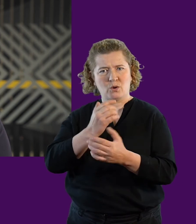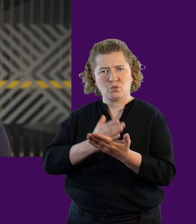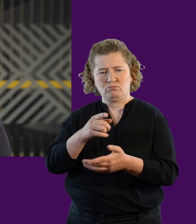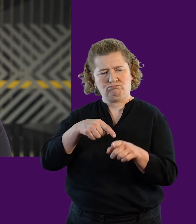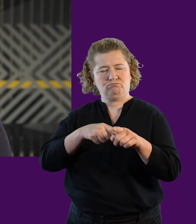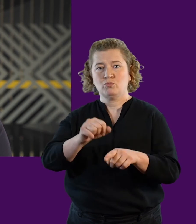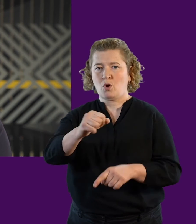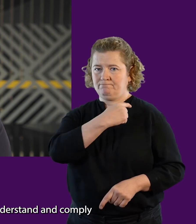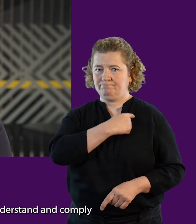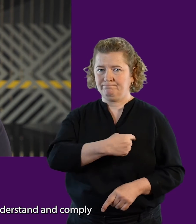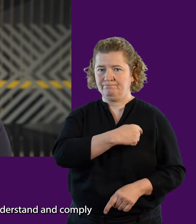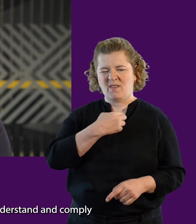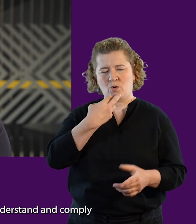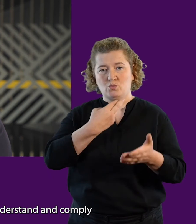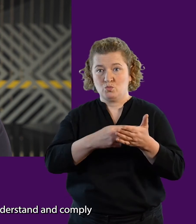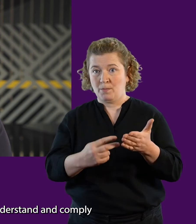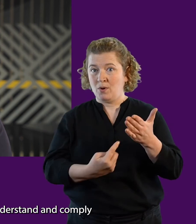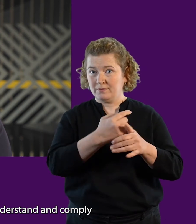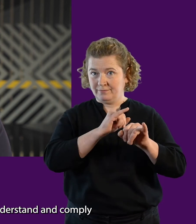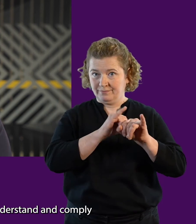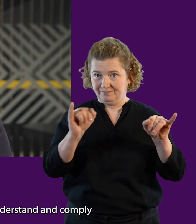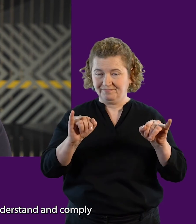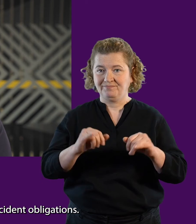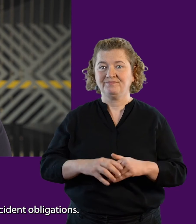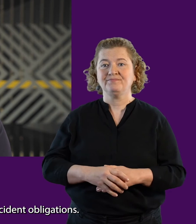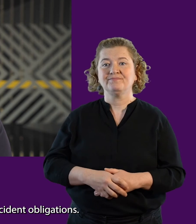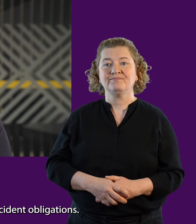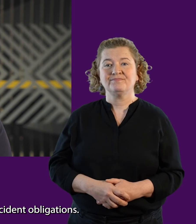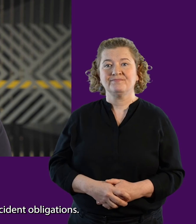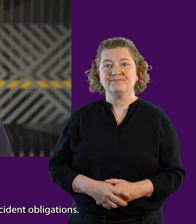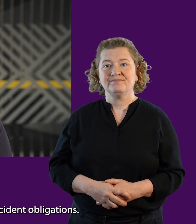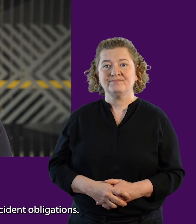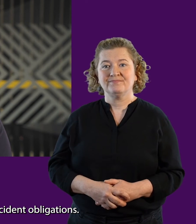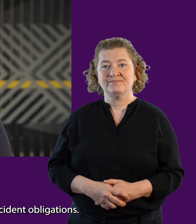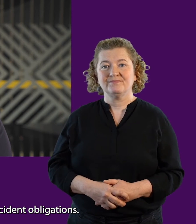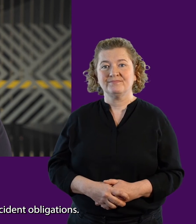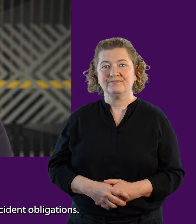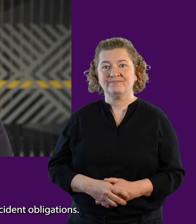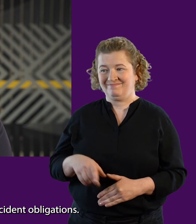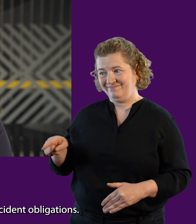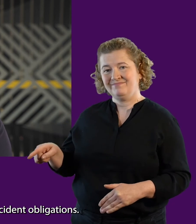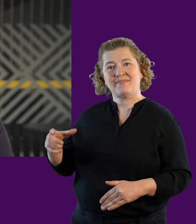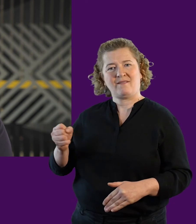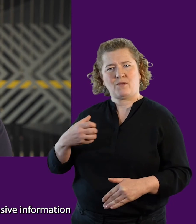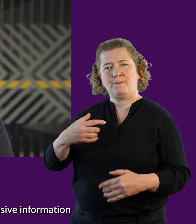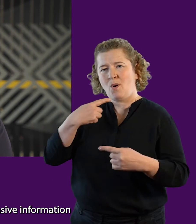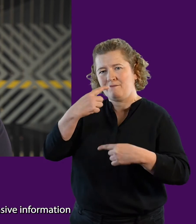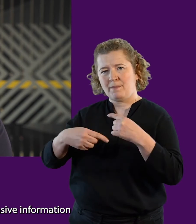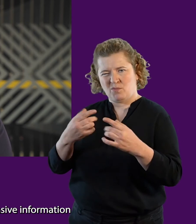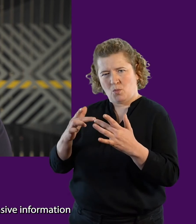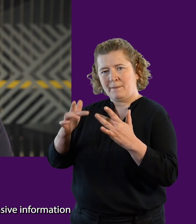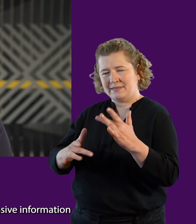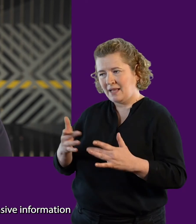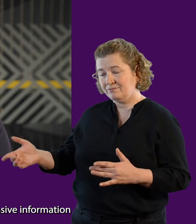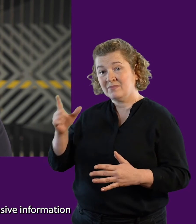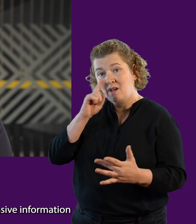procedures. We are here to help you understand and comply with your reportable incident obligations. Our website